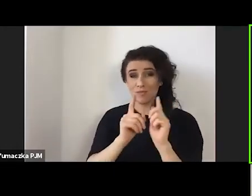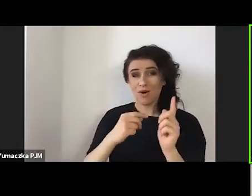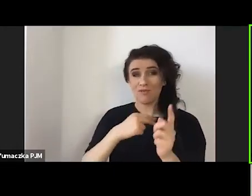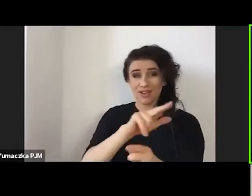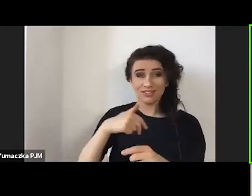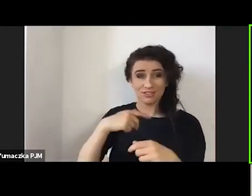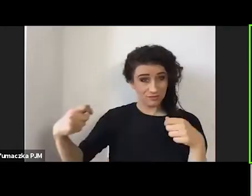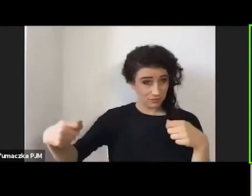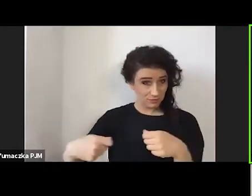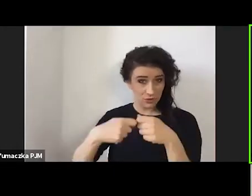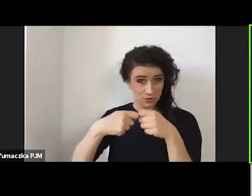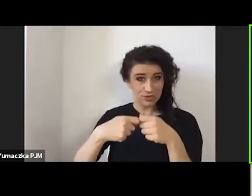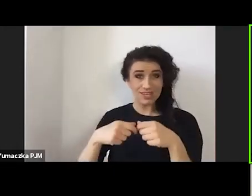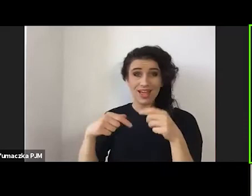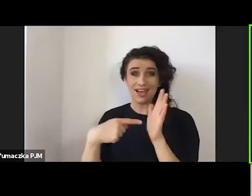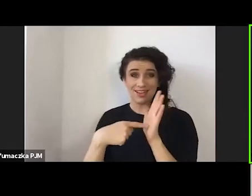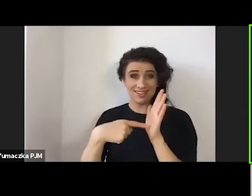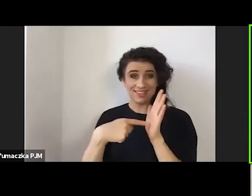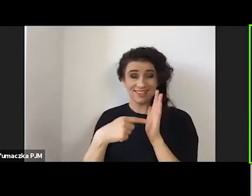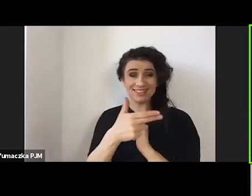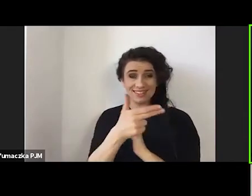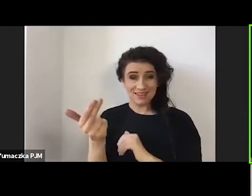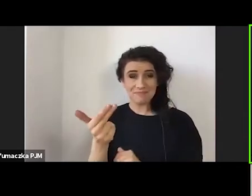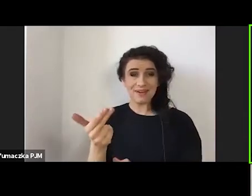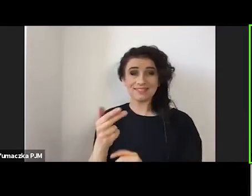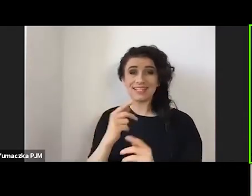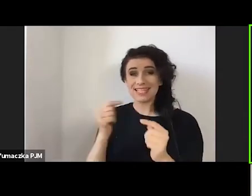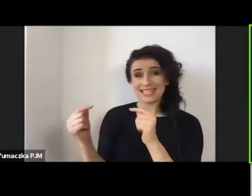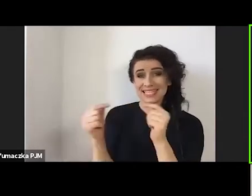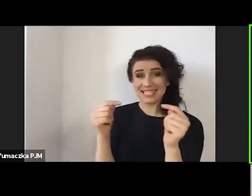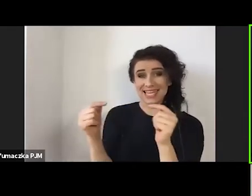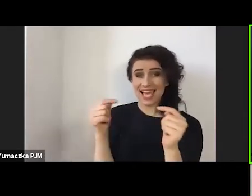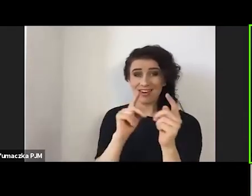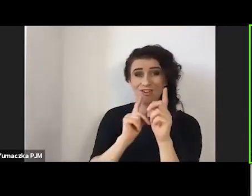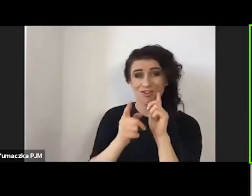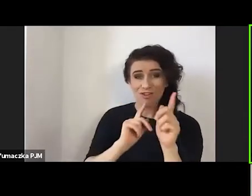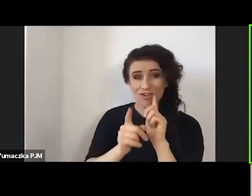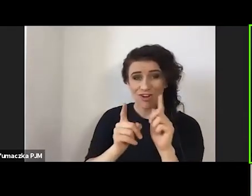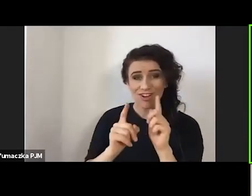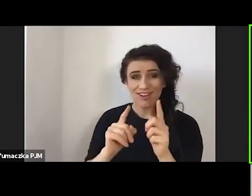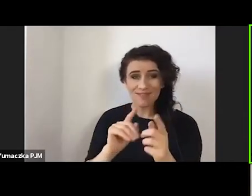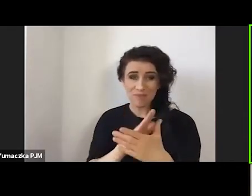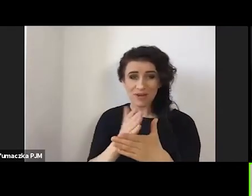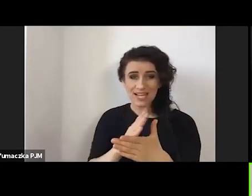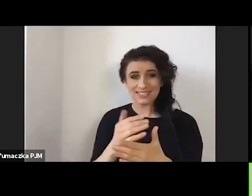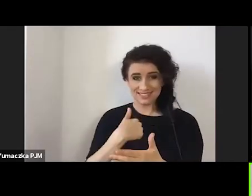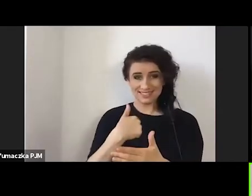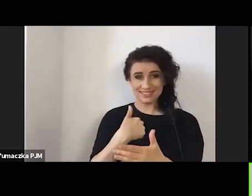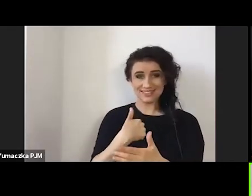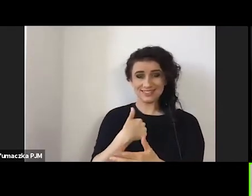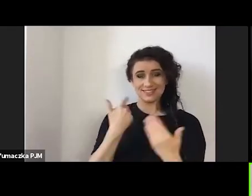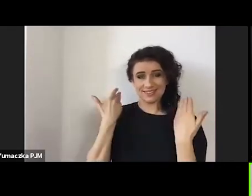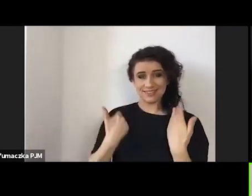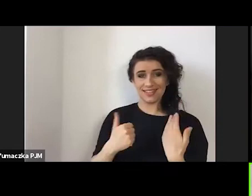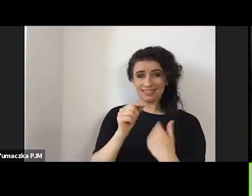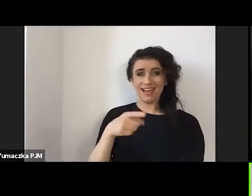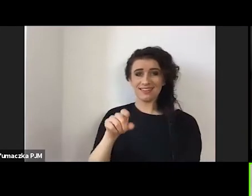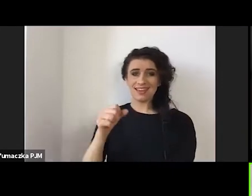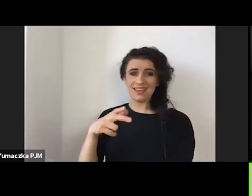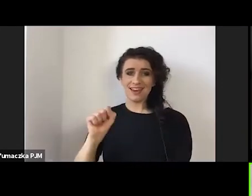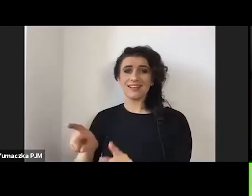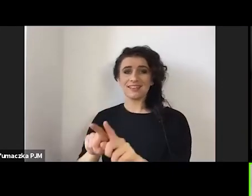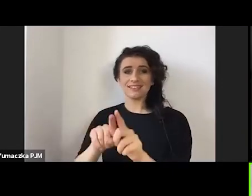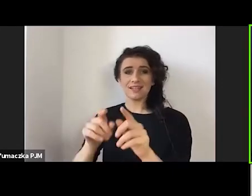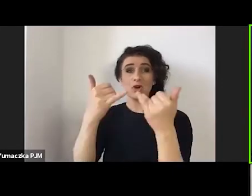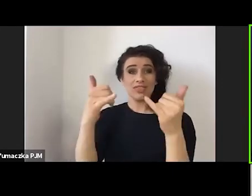also with them. So how to communicate to different actors, like different communication to